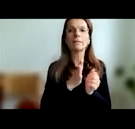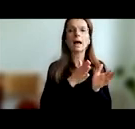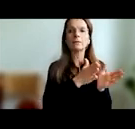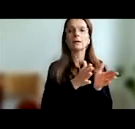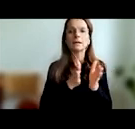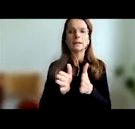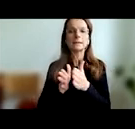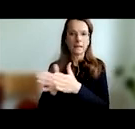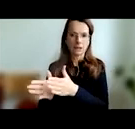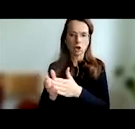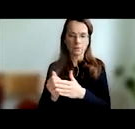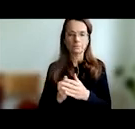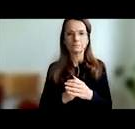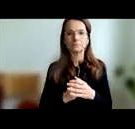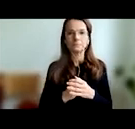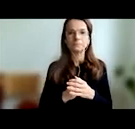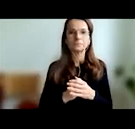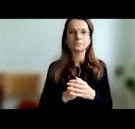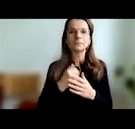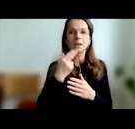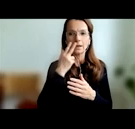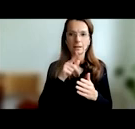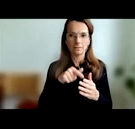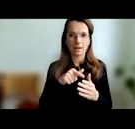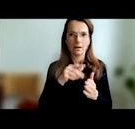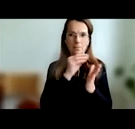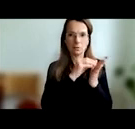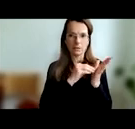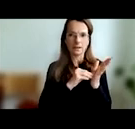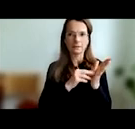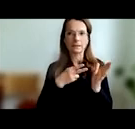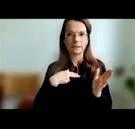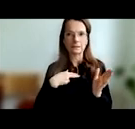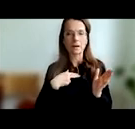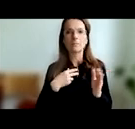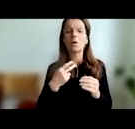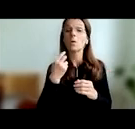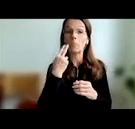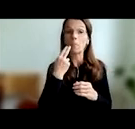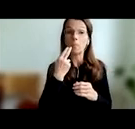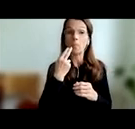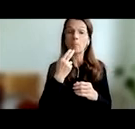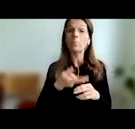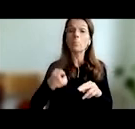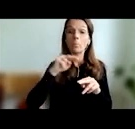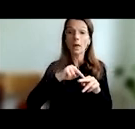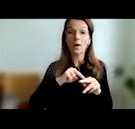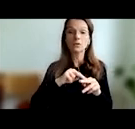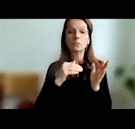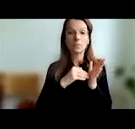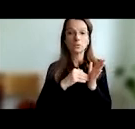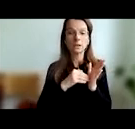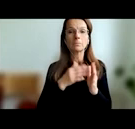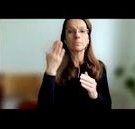Vacancies by sector in accordance with the available data,